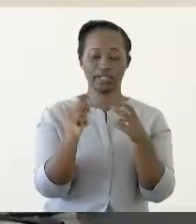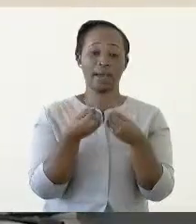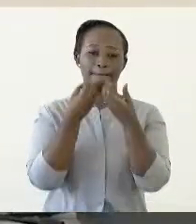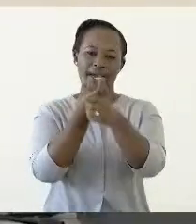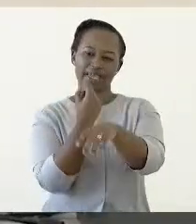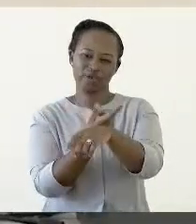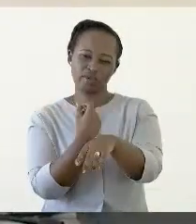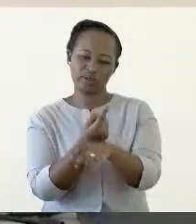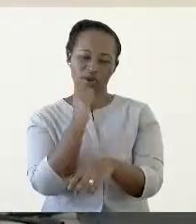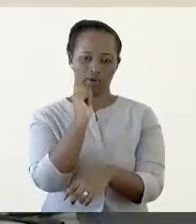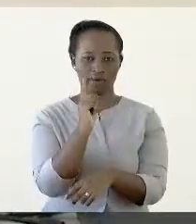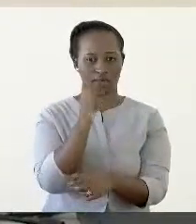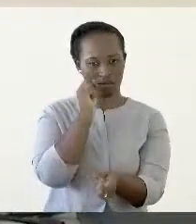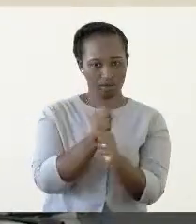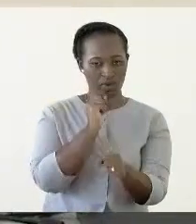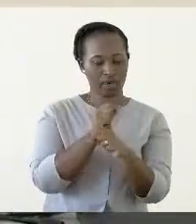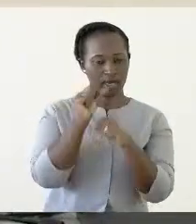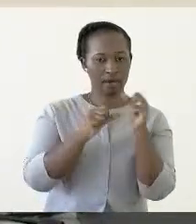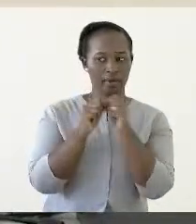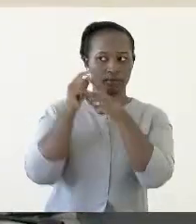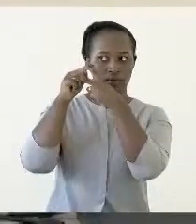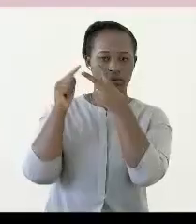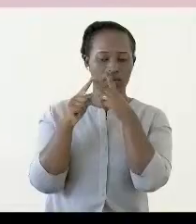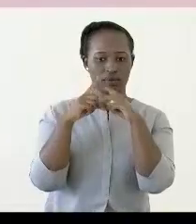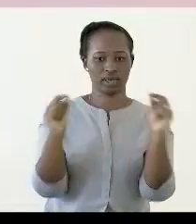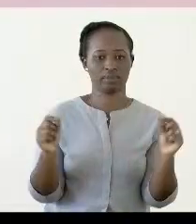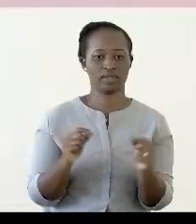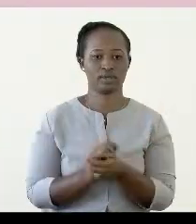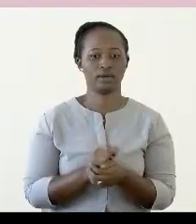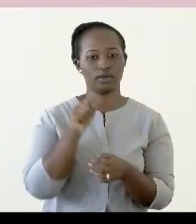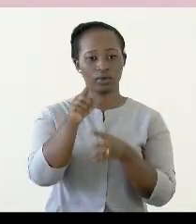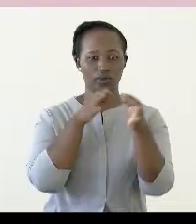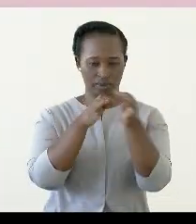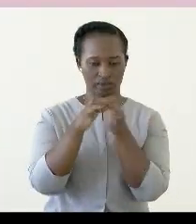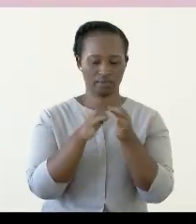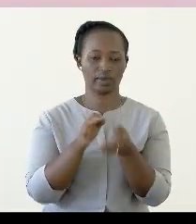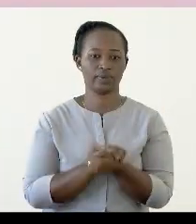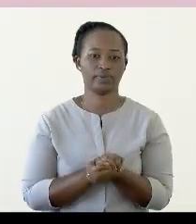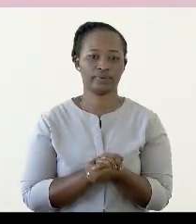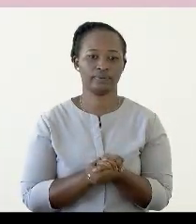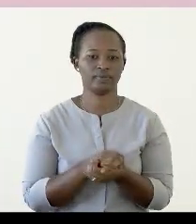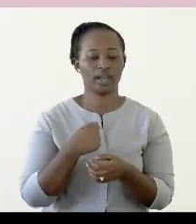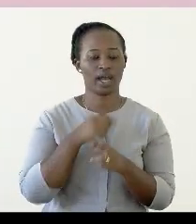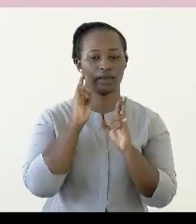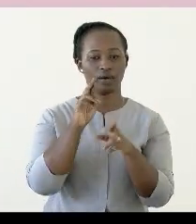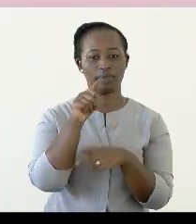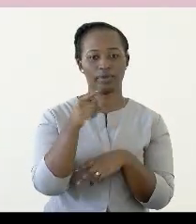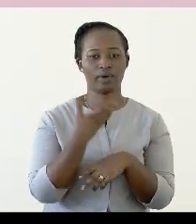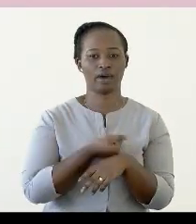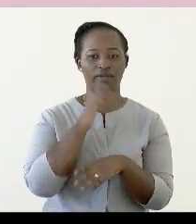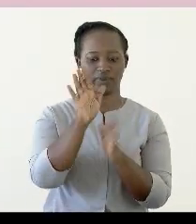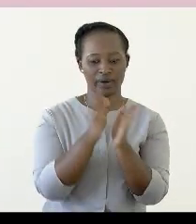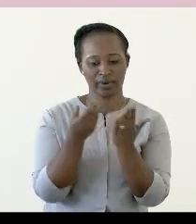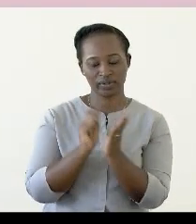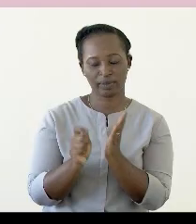to work on those 2 terms. You define them. I hope you have your